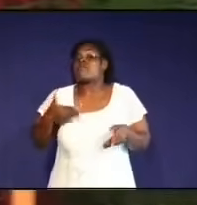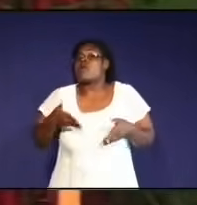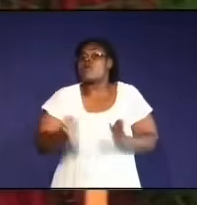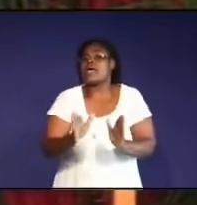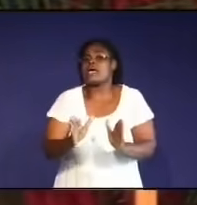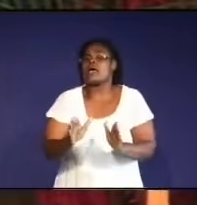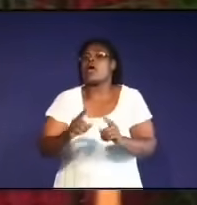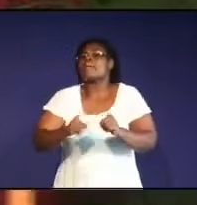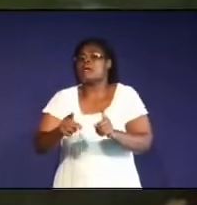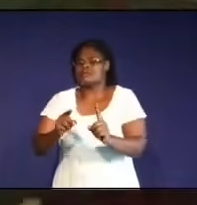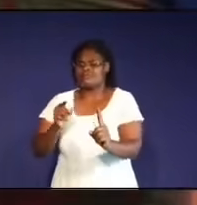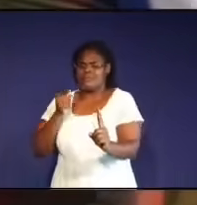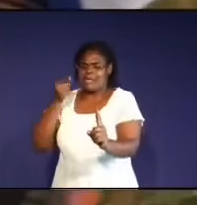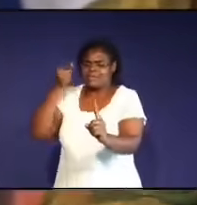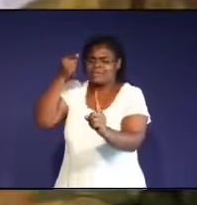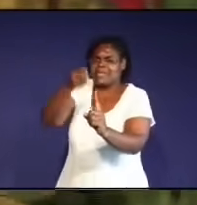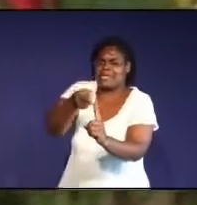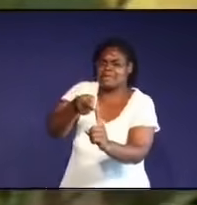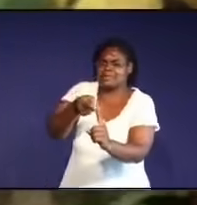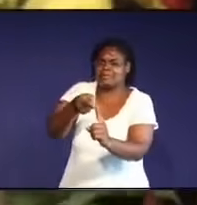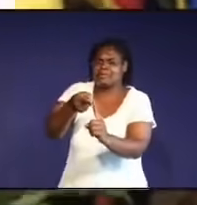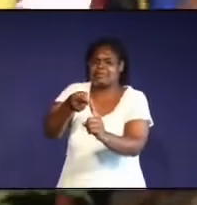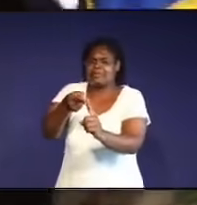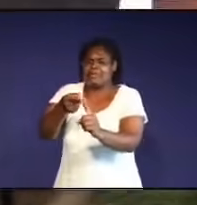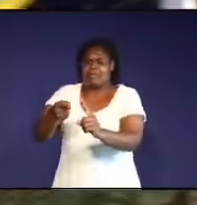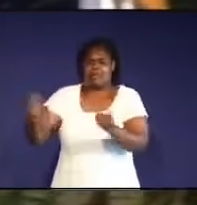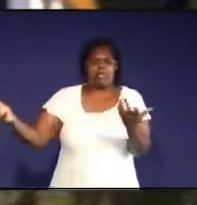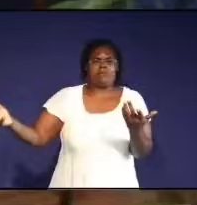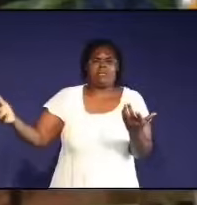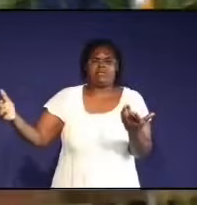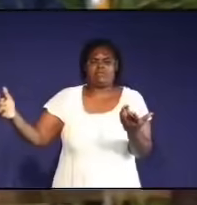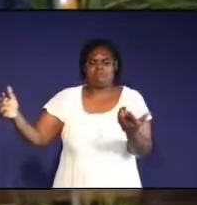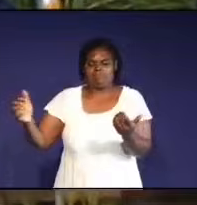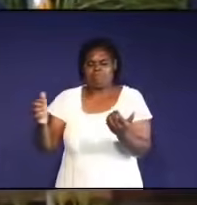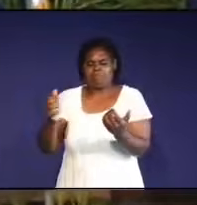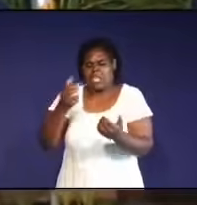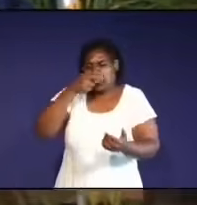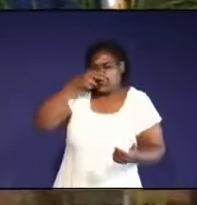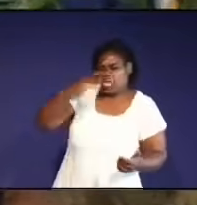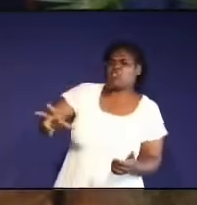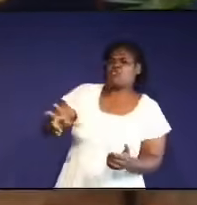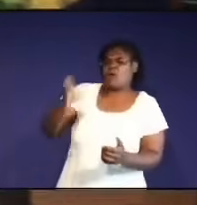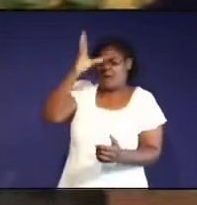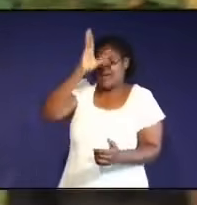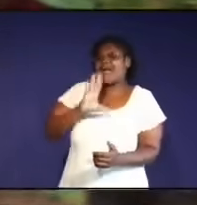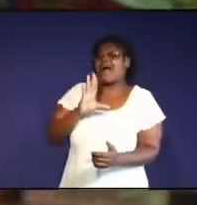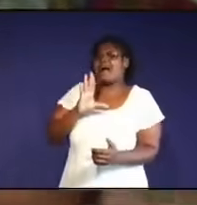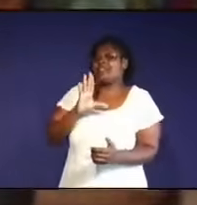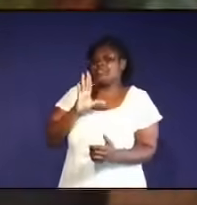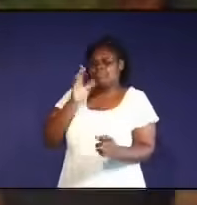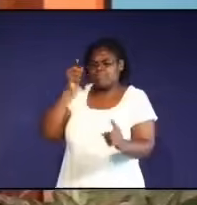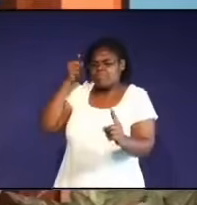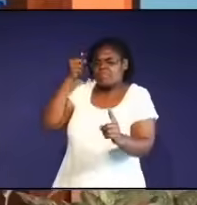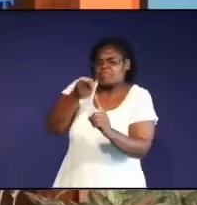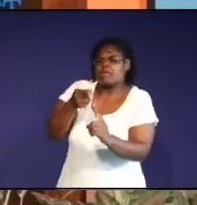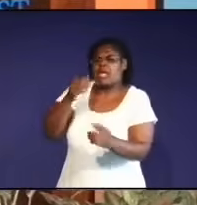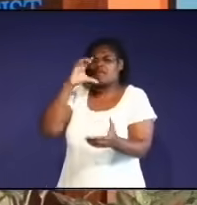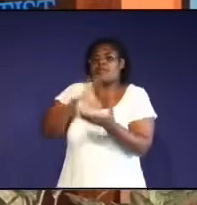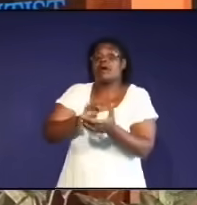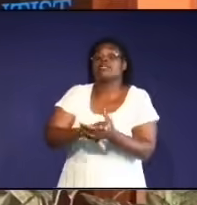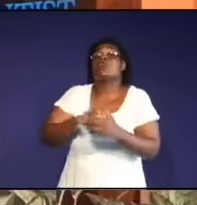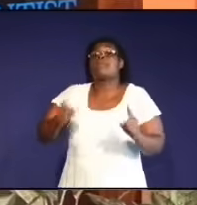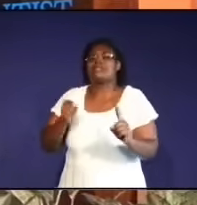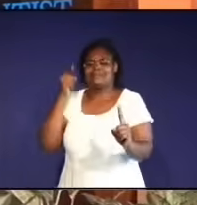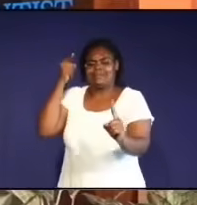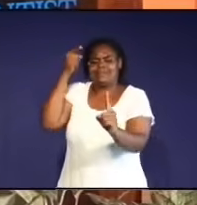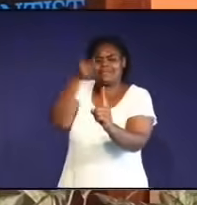until. You may trample God's ideal of marriage, but it's only until. Are